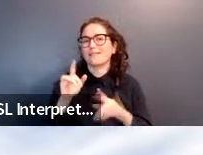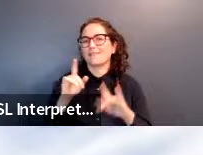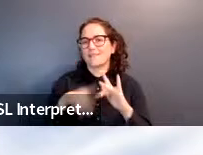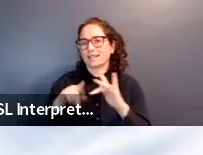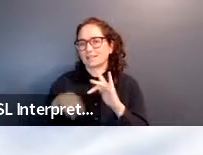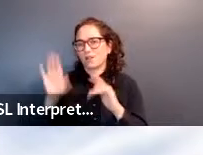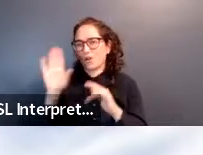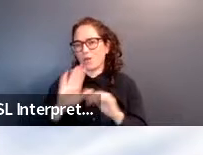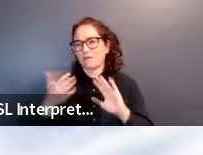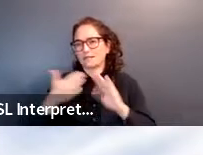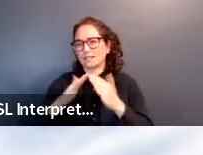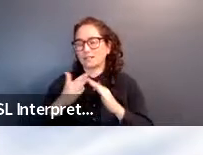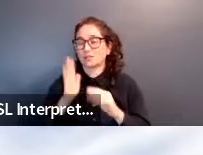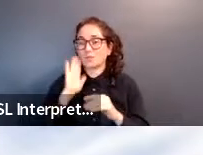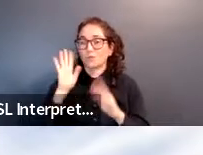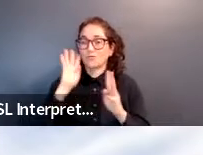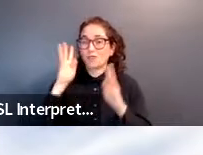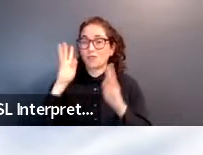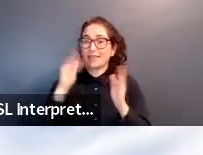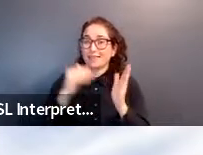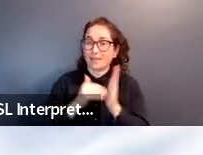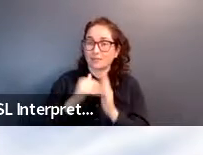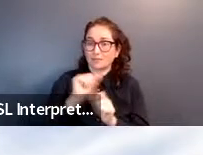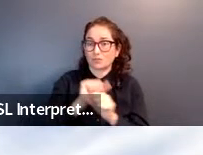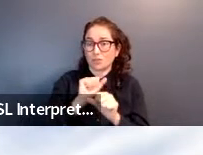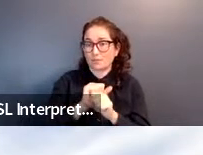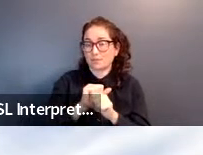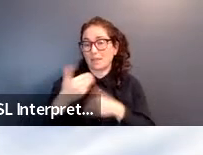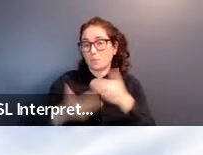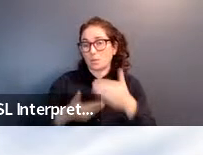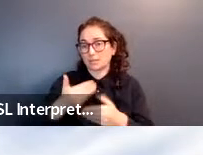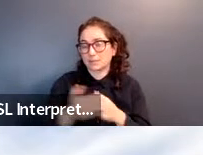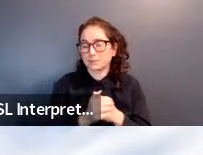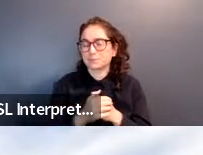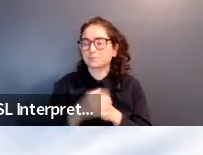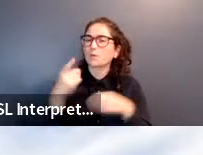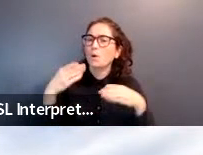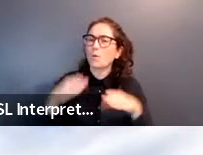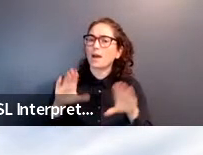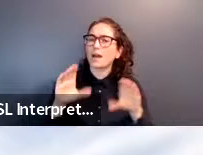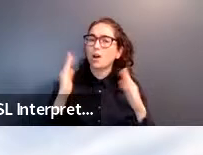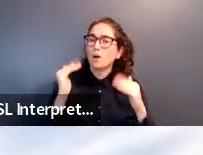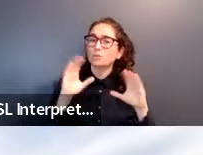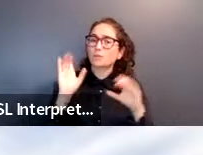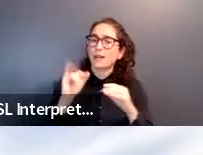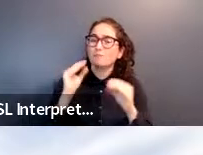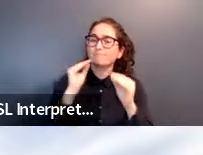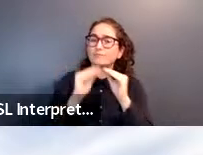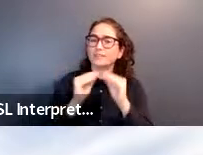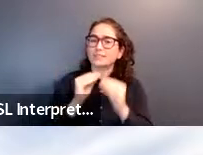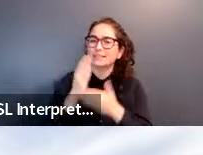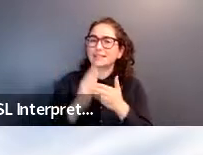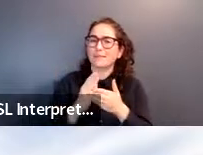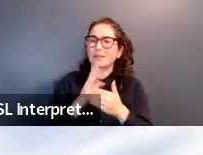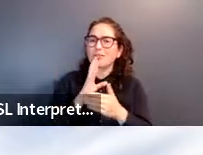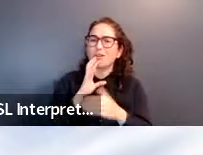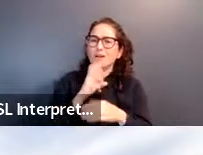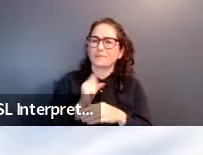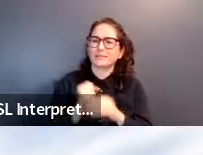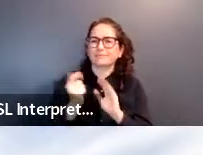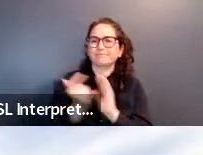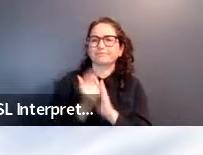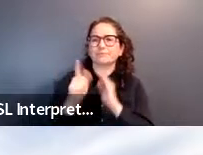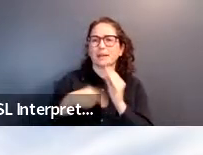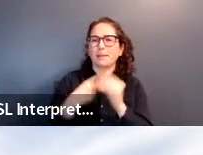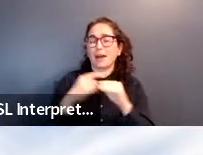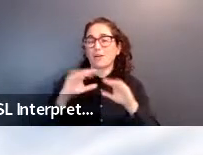city, creating thousands of jobs in the process. One of the ways we hope to do this is fixing some of the outdated prohibition of activities